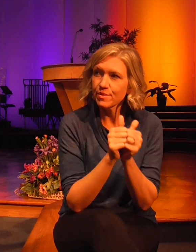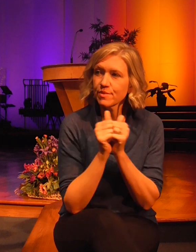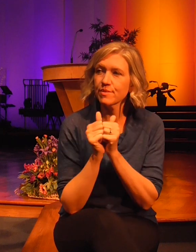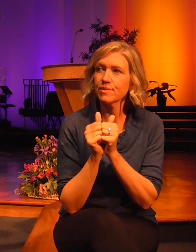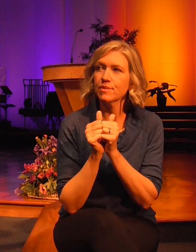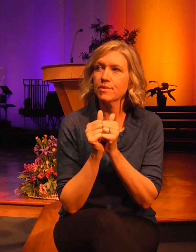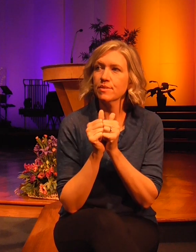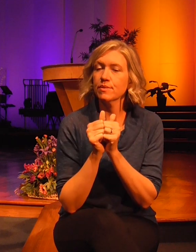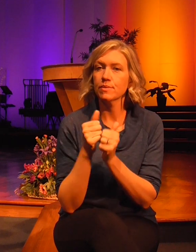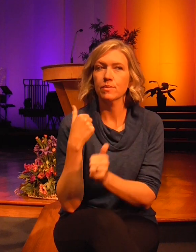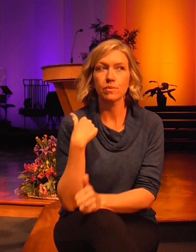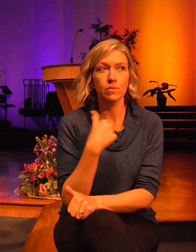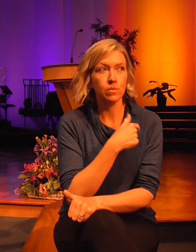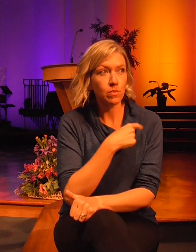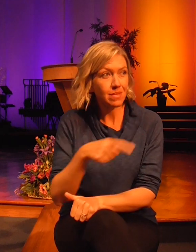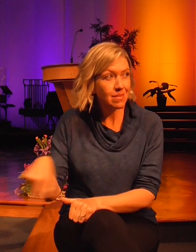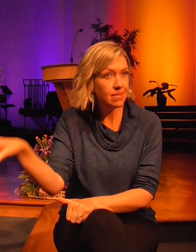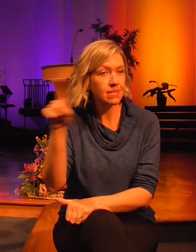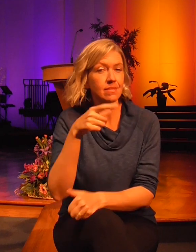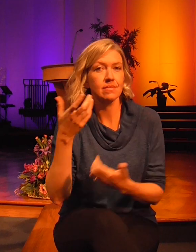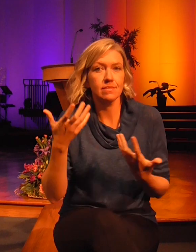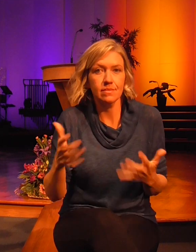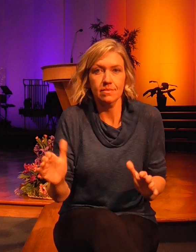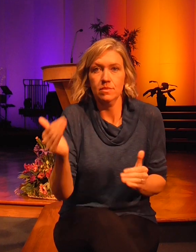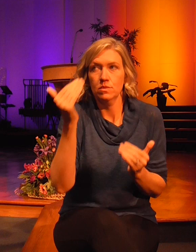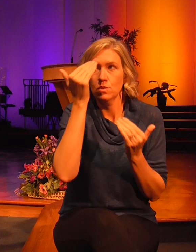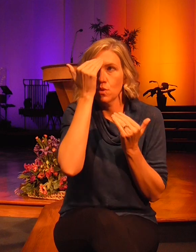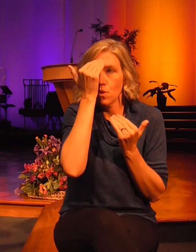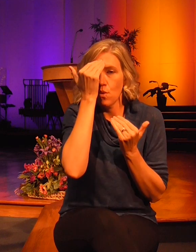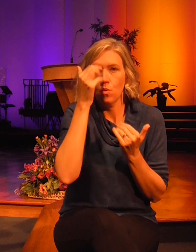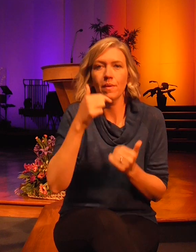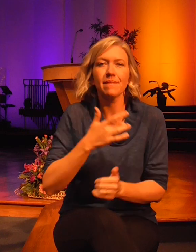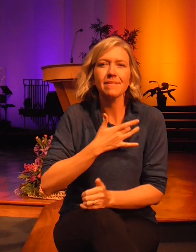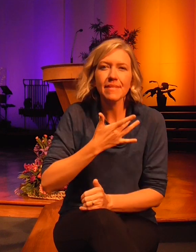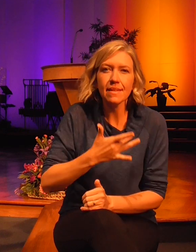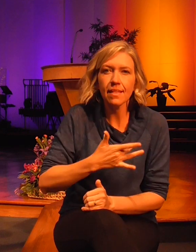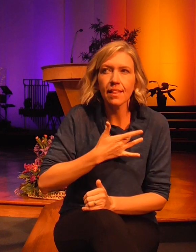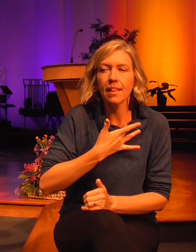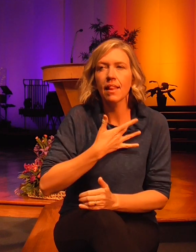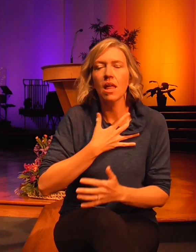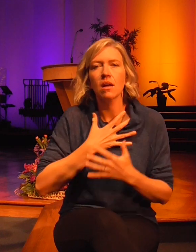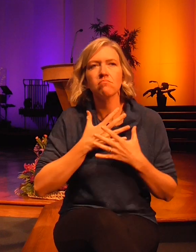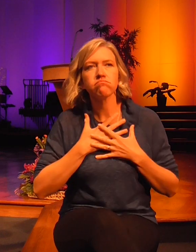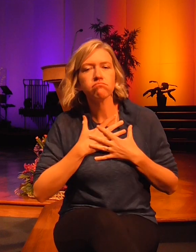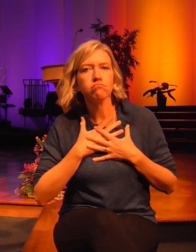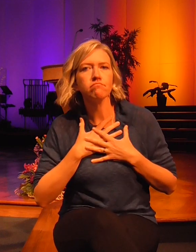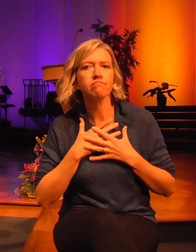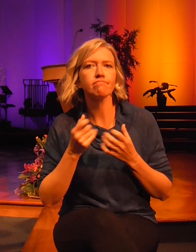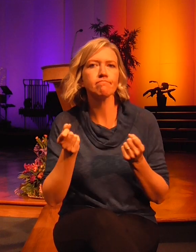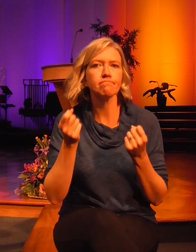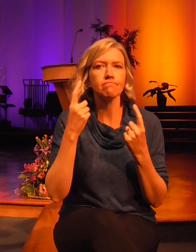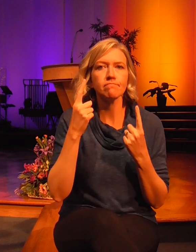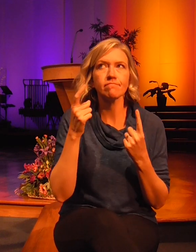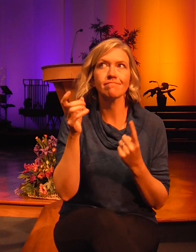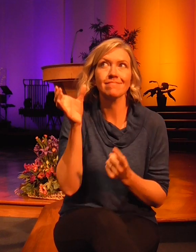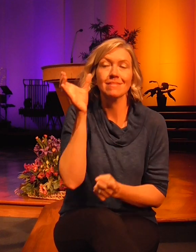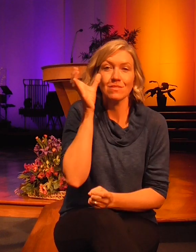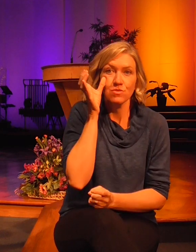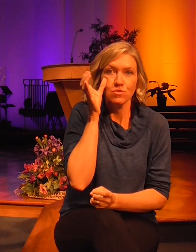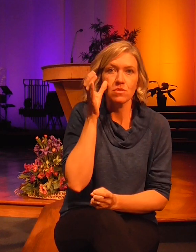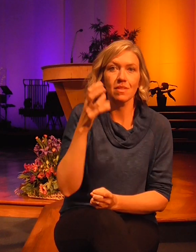that we know, we feel, we sense, and we hear the voice of God.